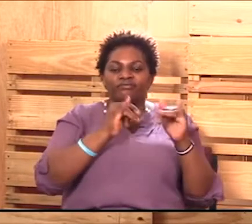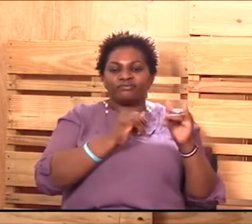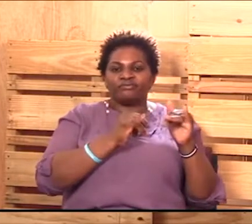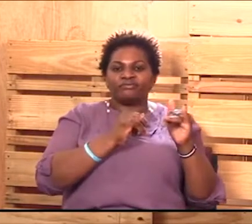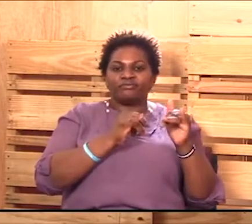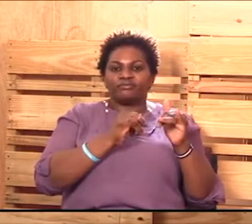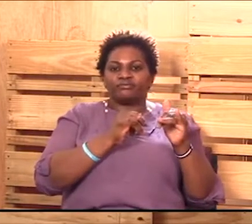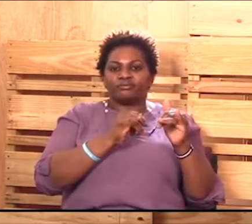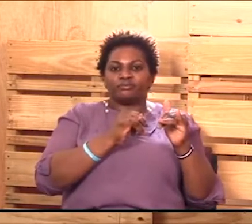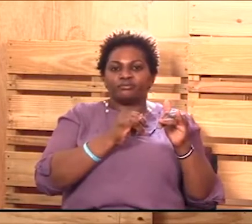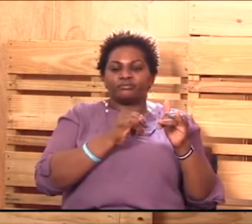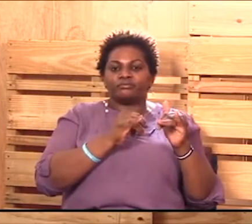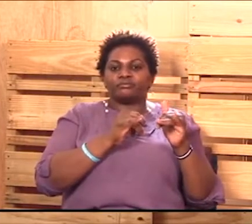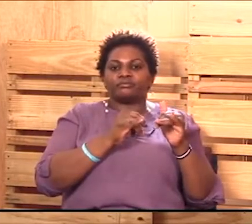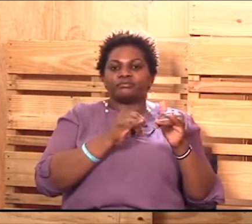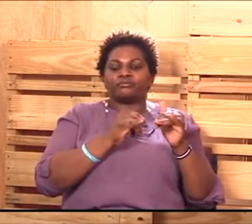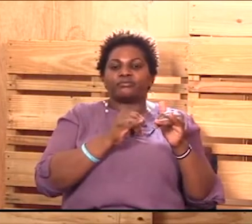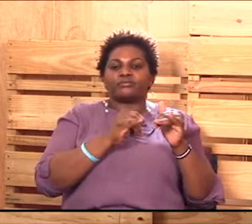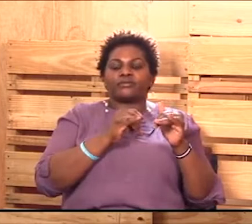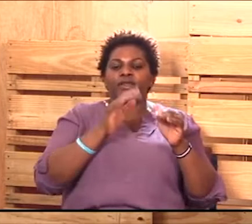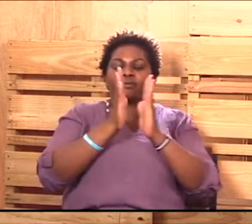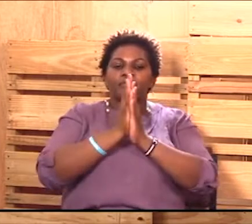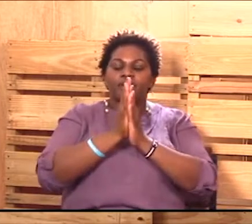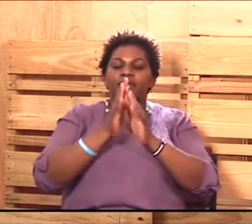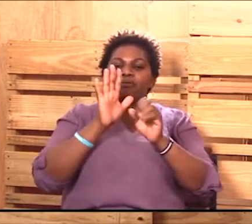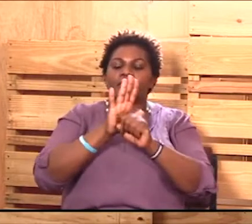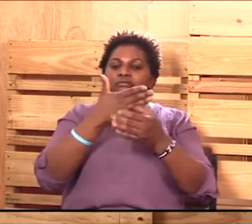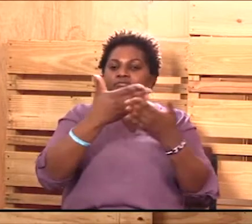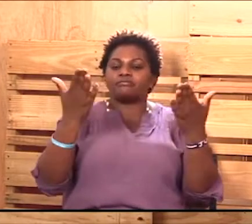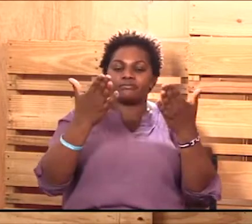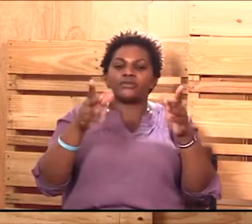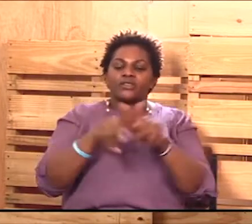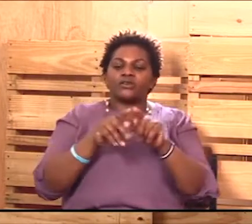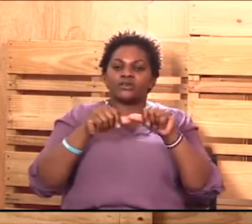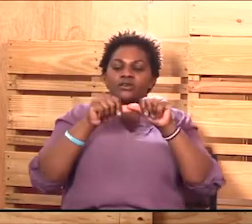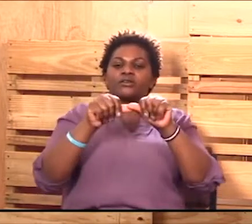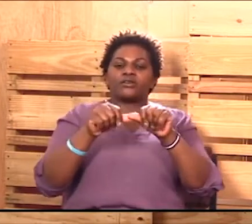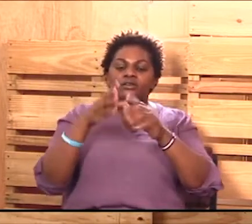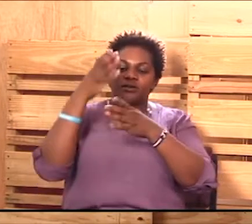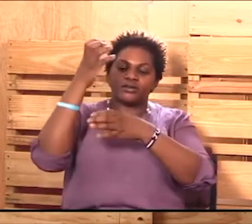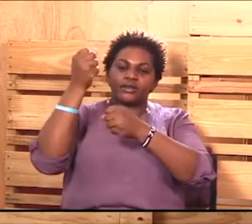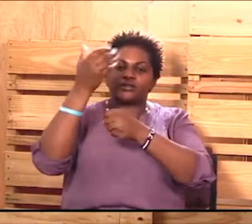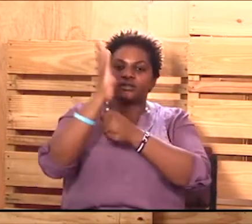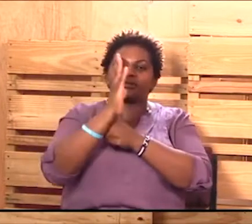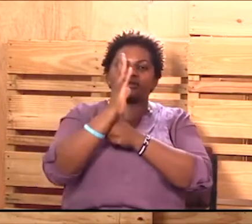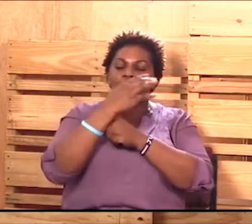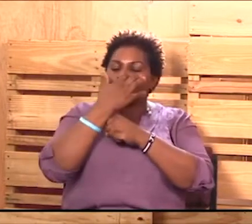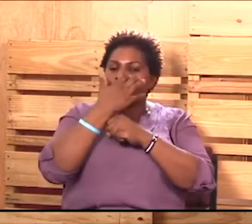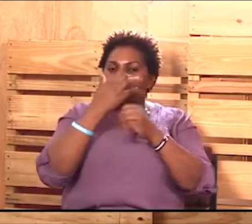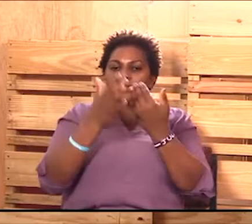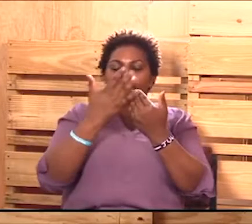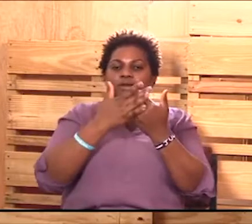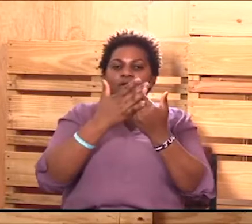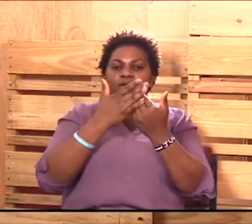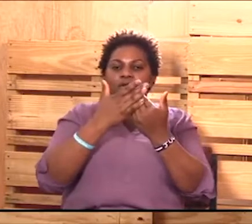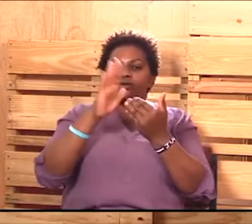of us. And we pray that many of you that will also continue to trust God to be able to take care